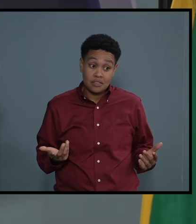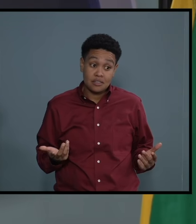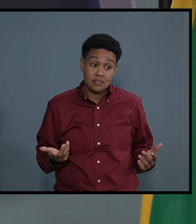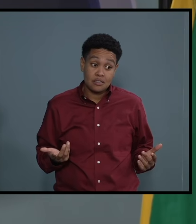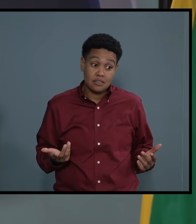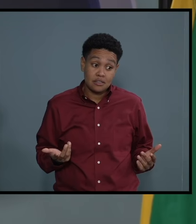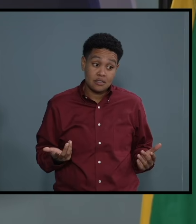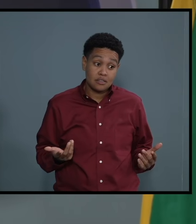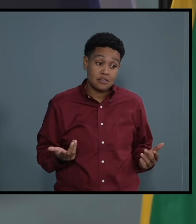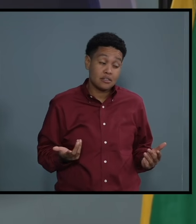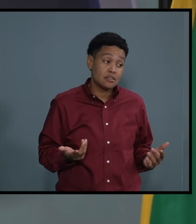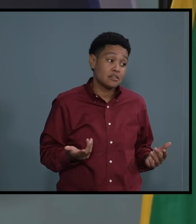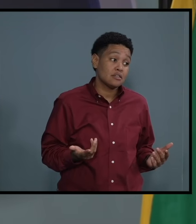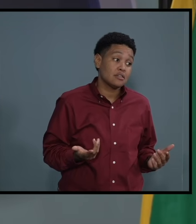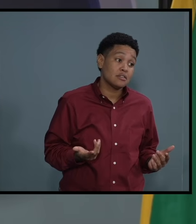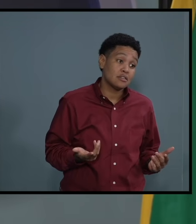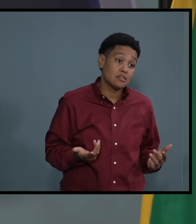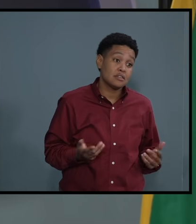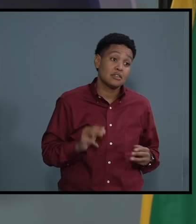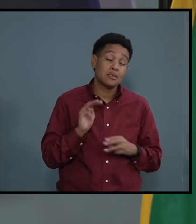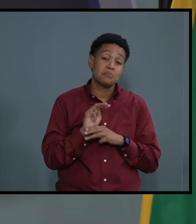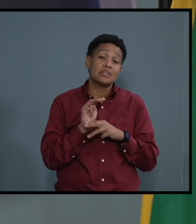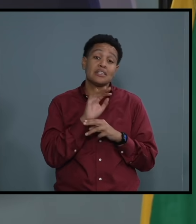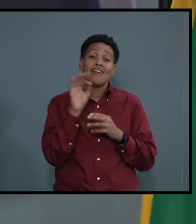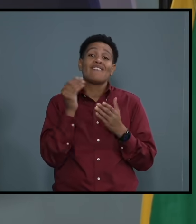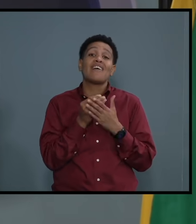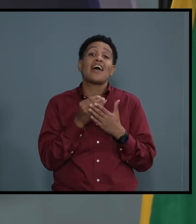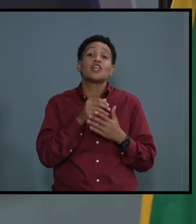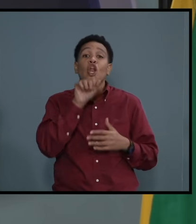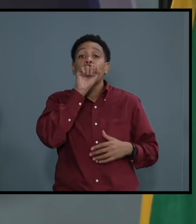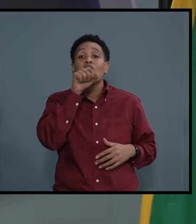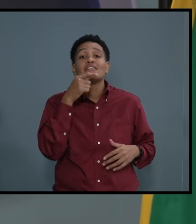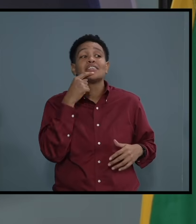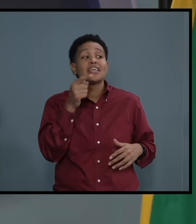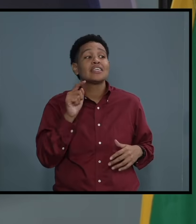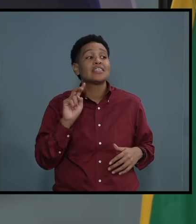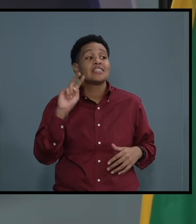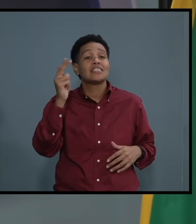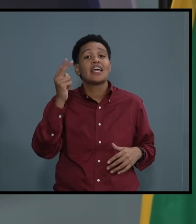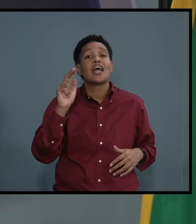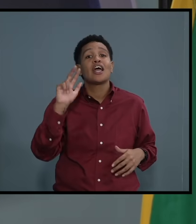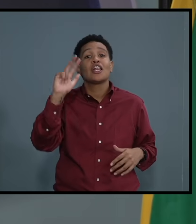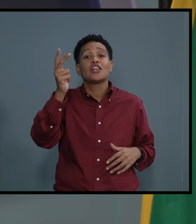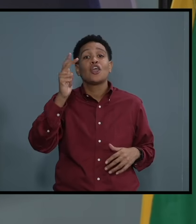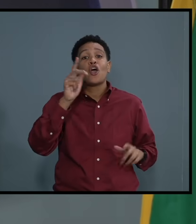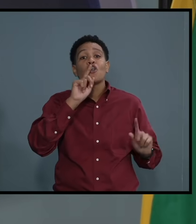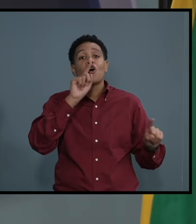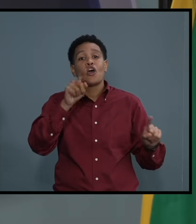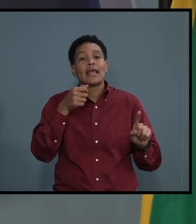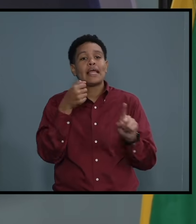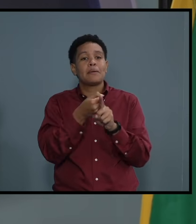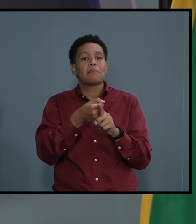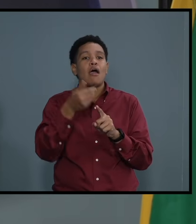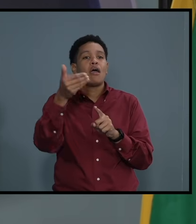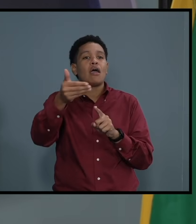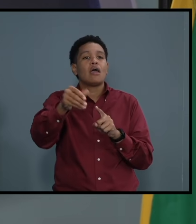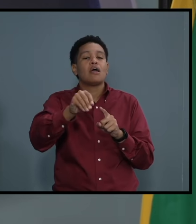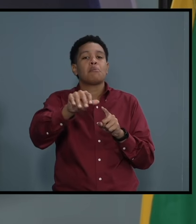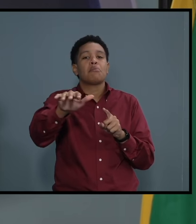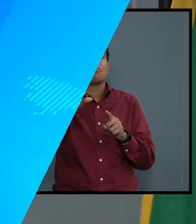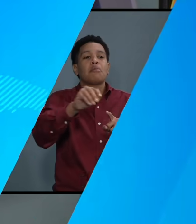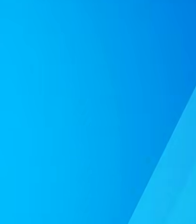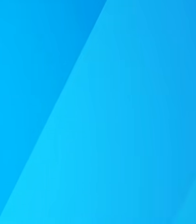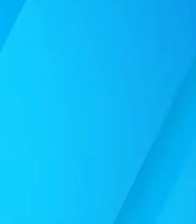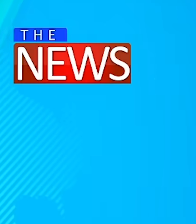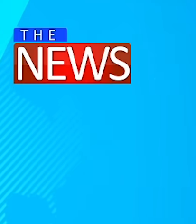then the, as the Minister of Finance likes to call it, the second and third order effects of the crisis would be